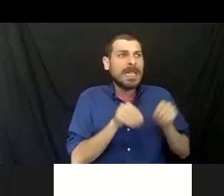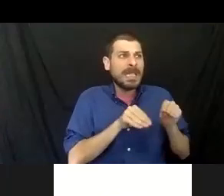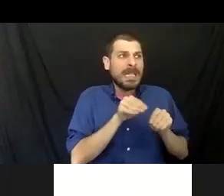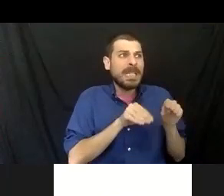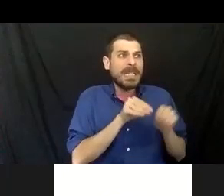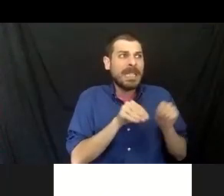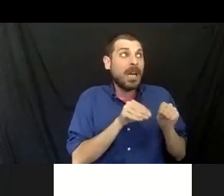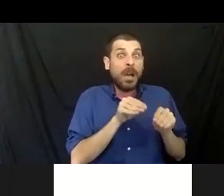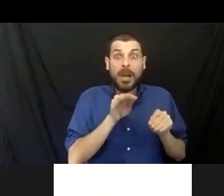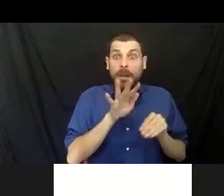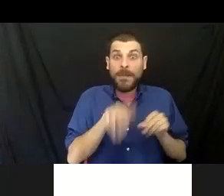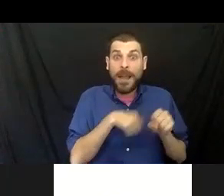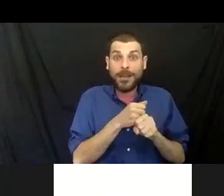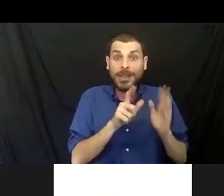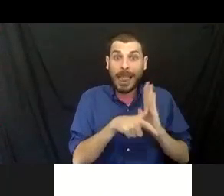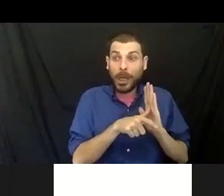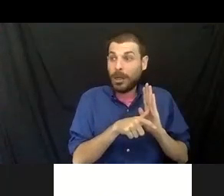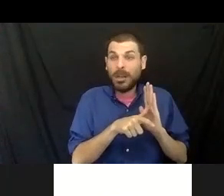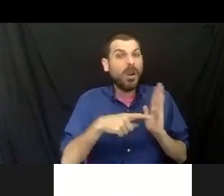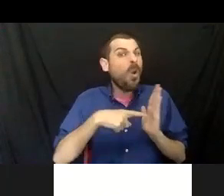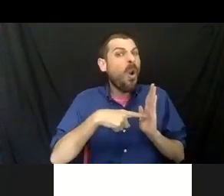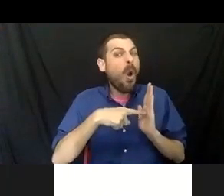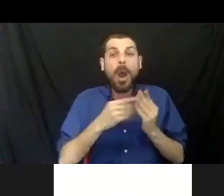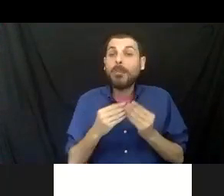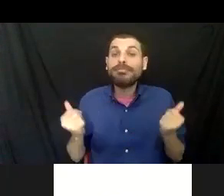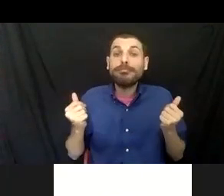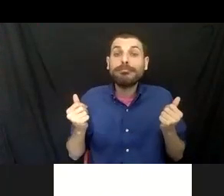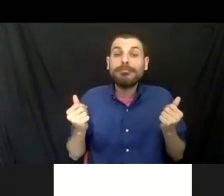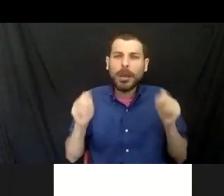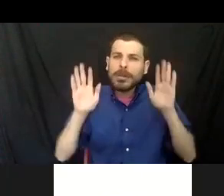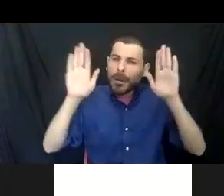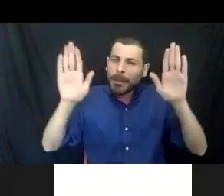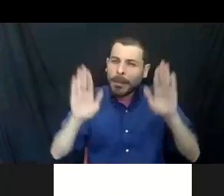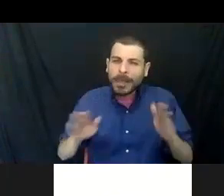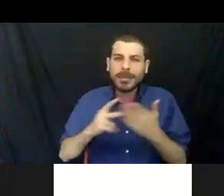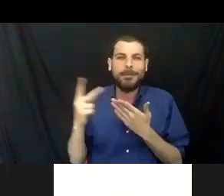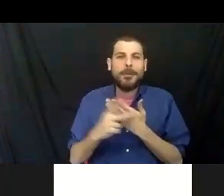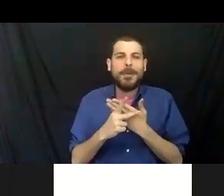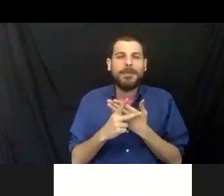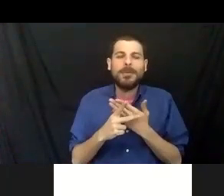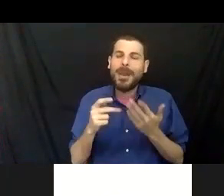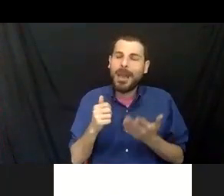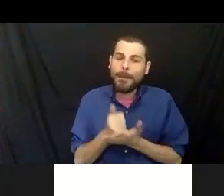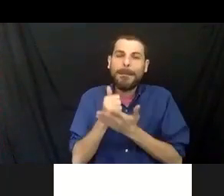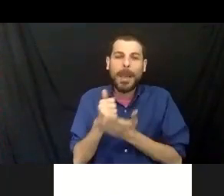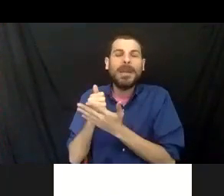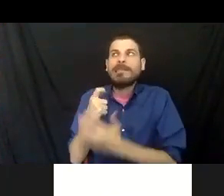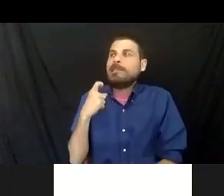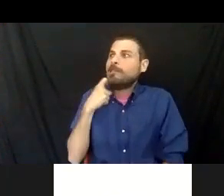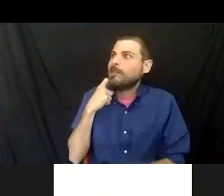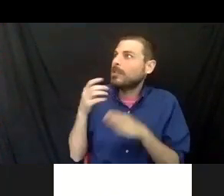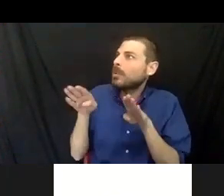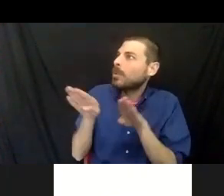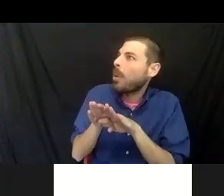away. It was a really great program. So like I said, it just closed up about a